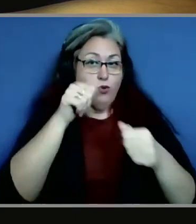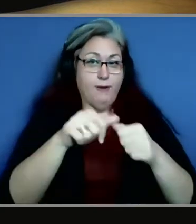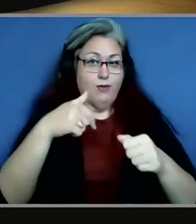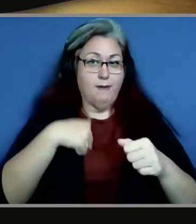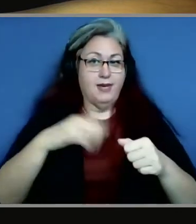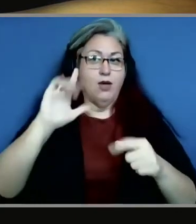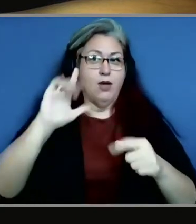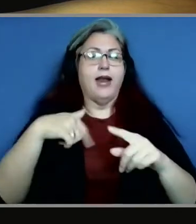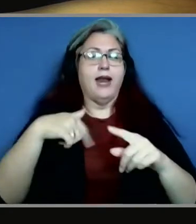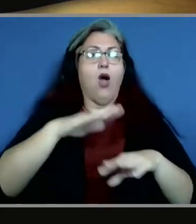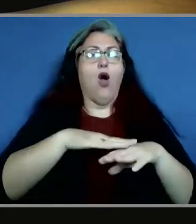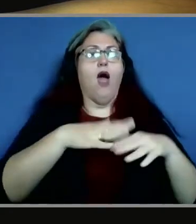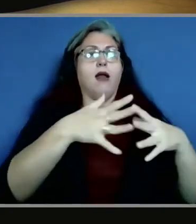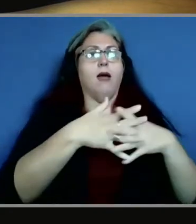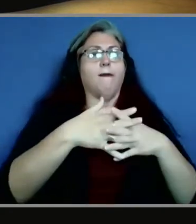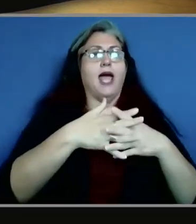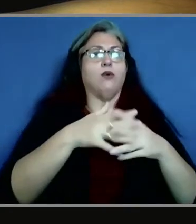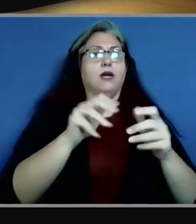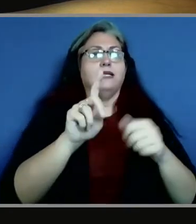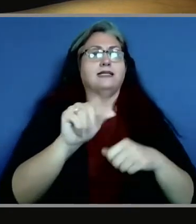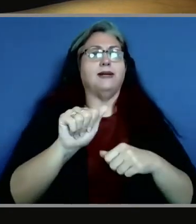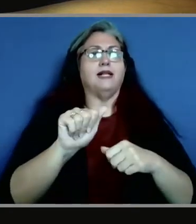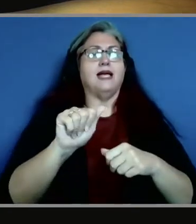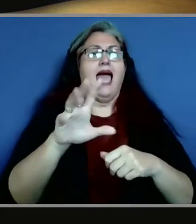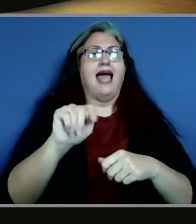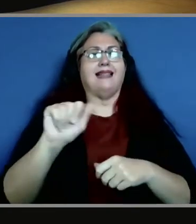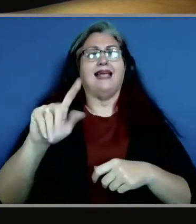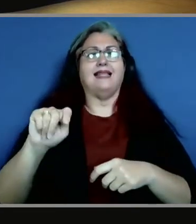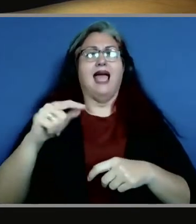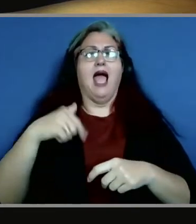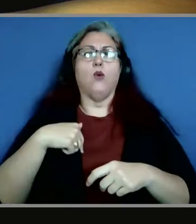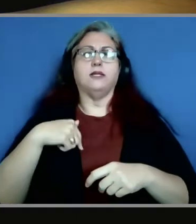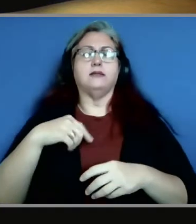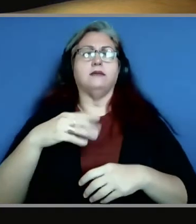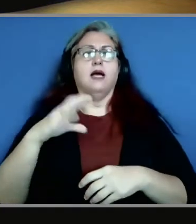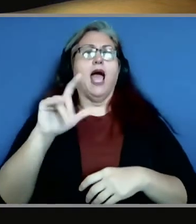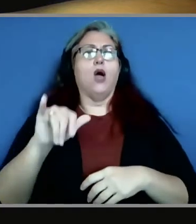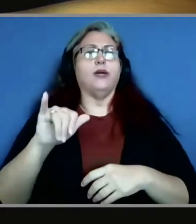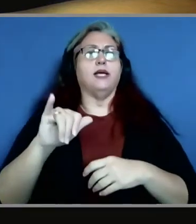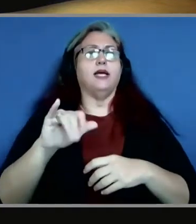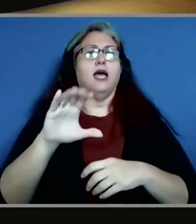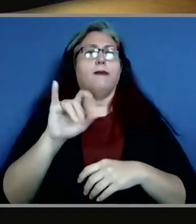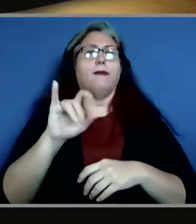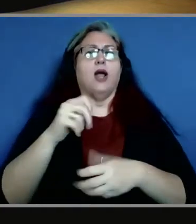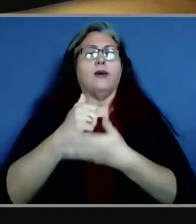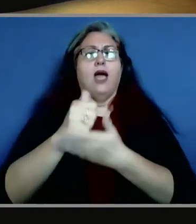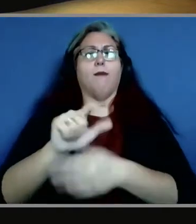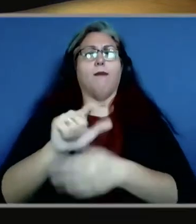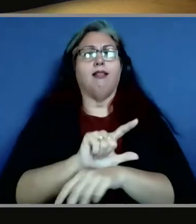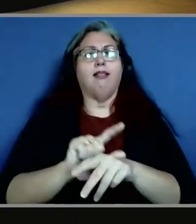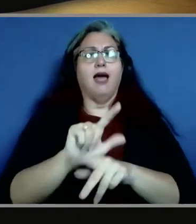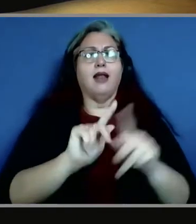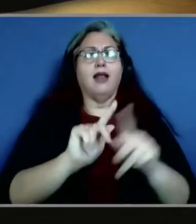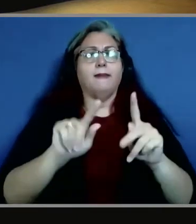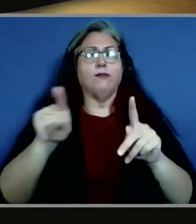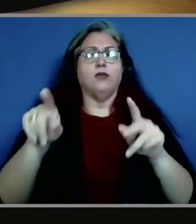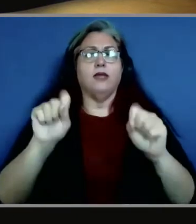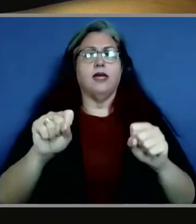on the Americans with Disabilities Act as a county commissioner, in which I helped for Lanai people to get